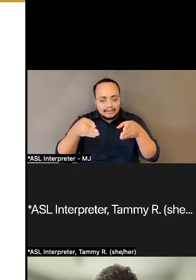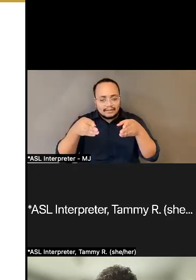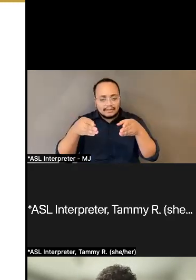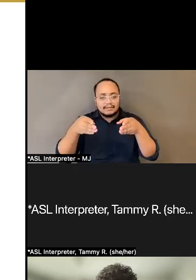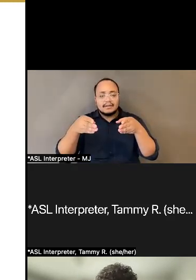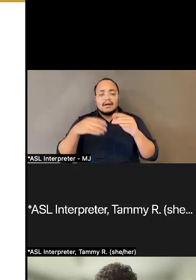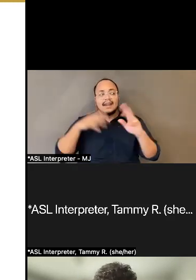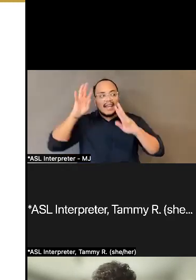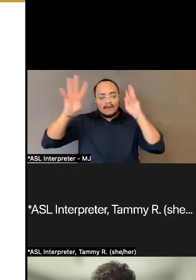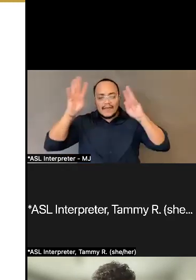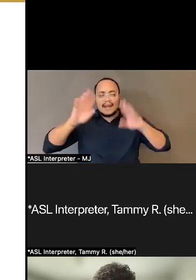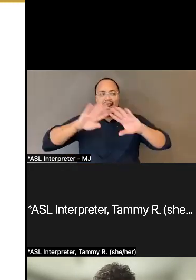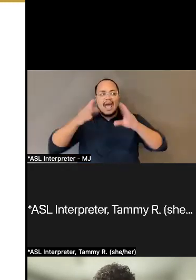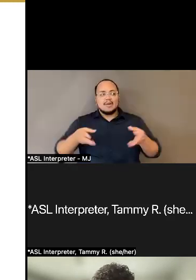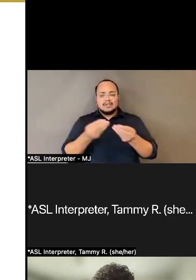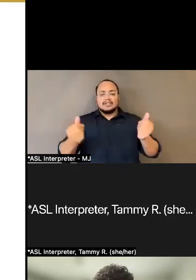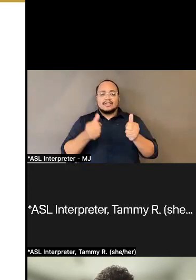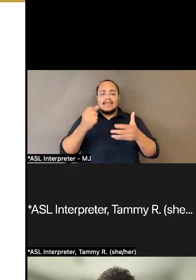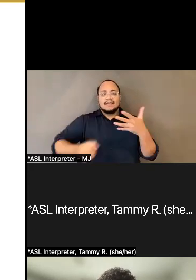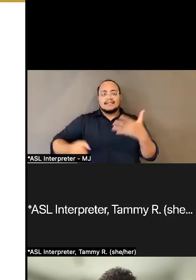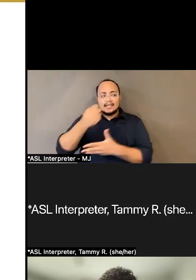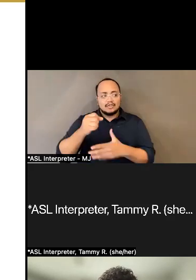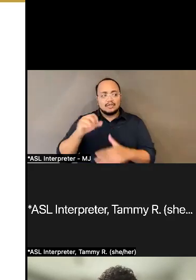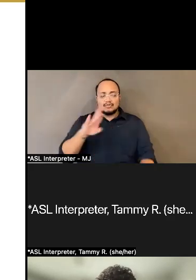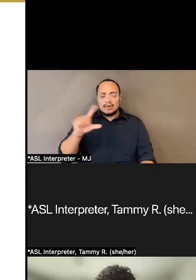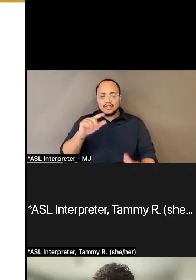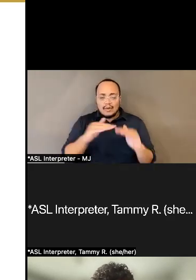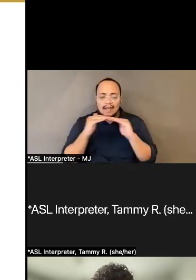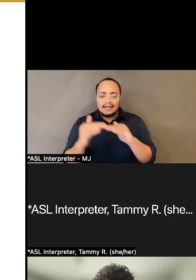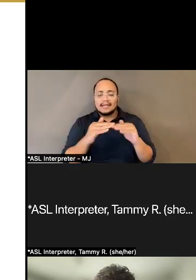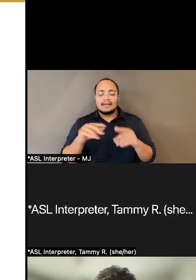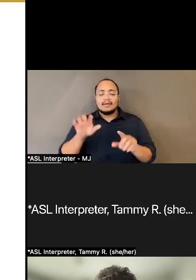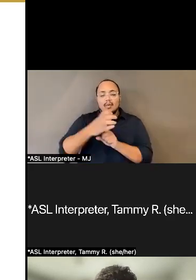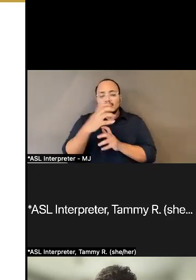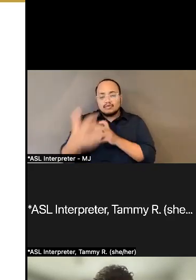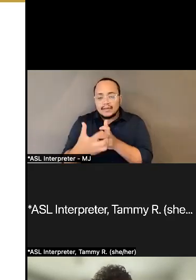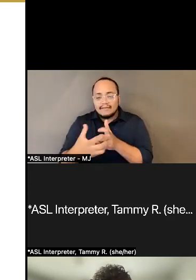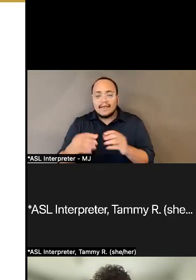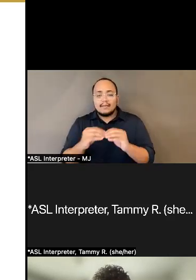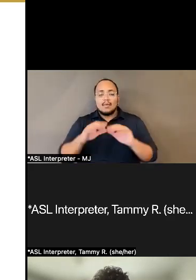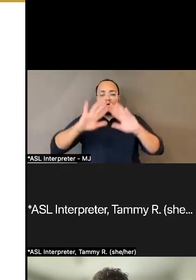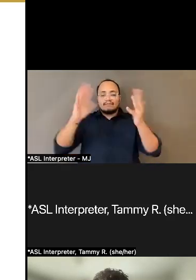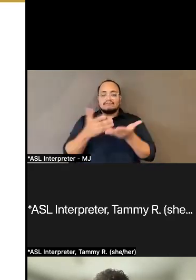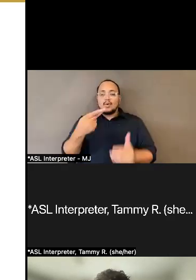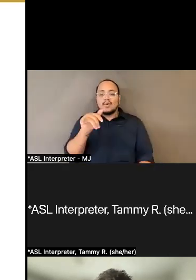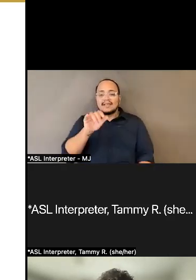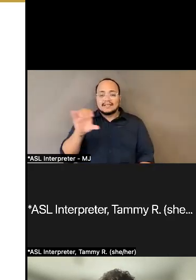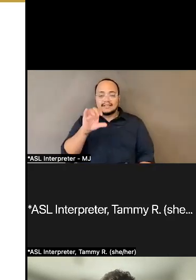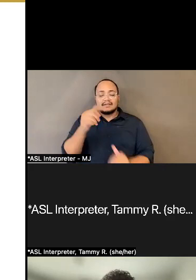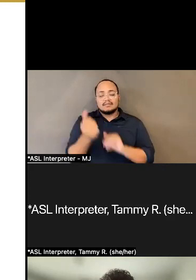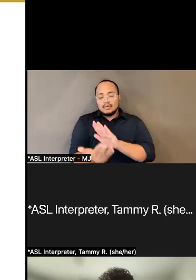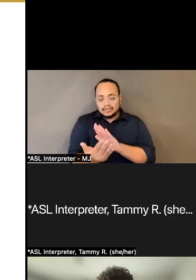housing solutions that center racial equity, culturally responsive, and holistic approaches to service